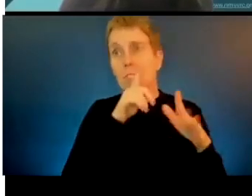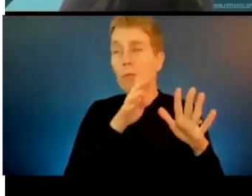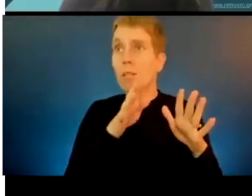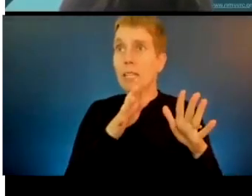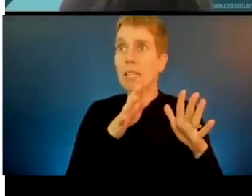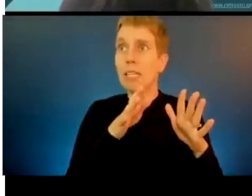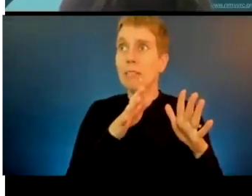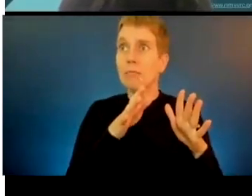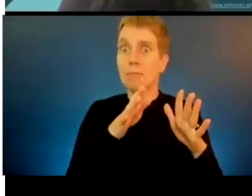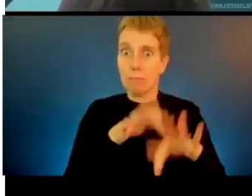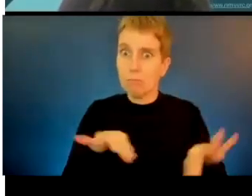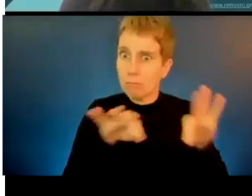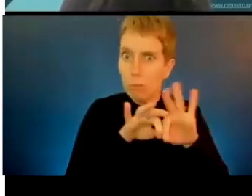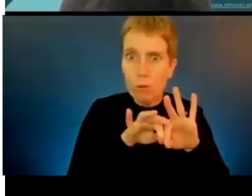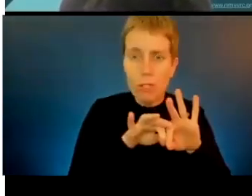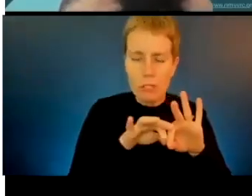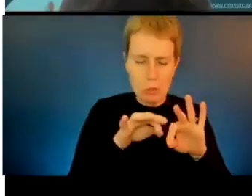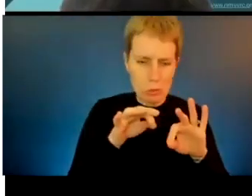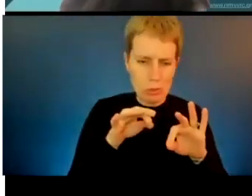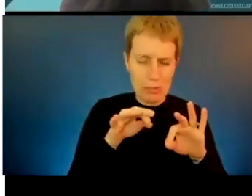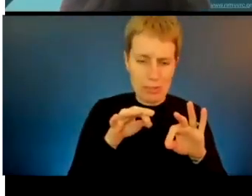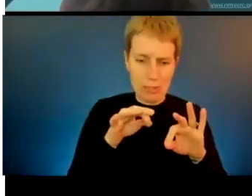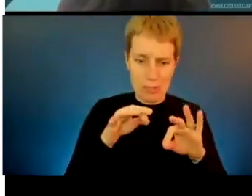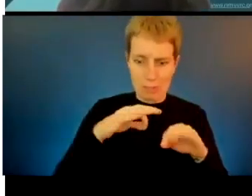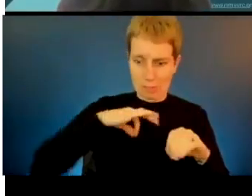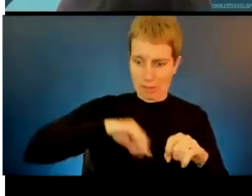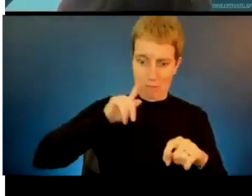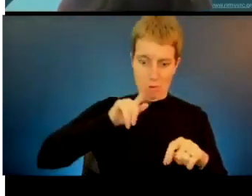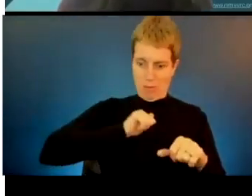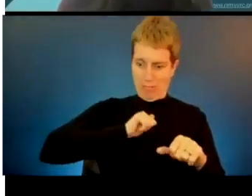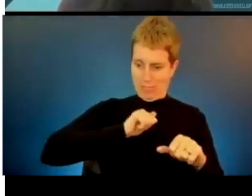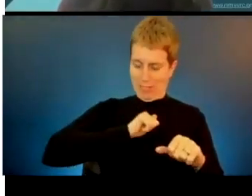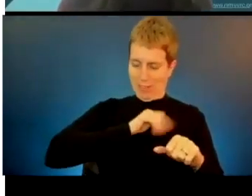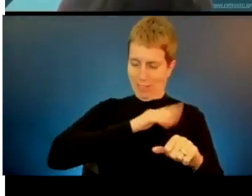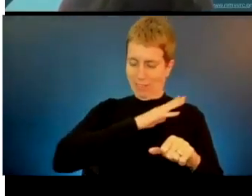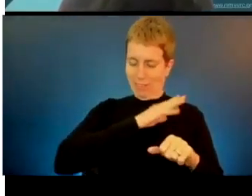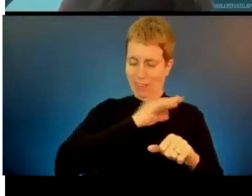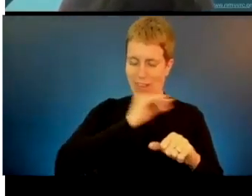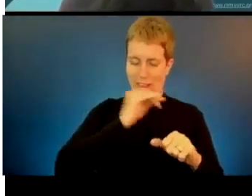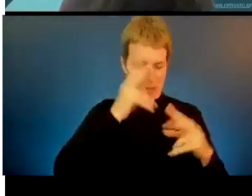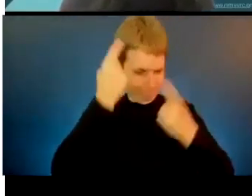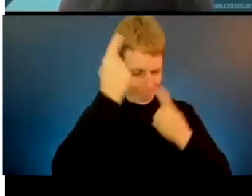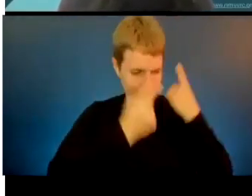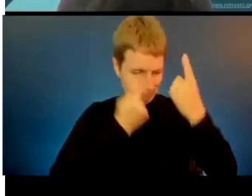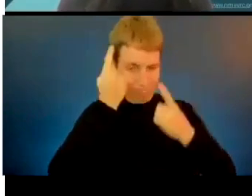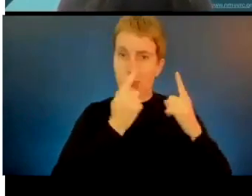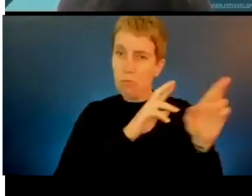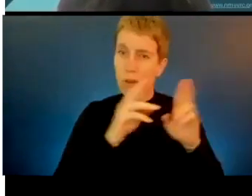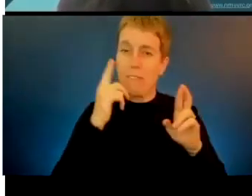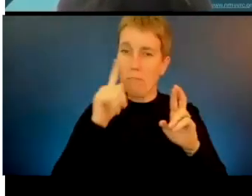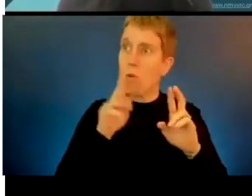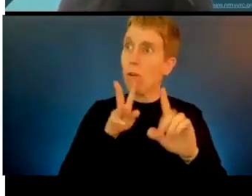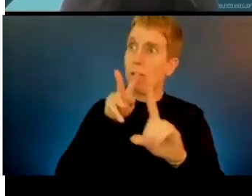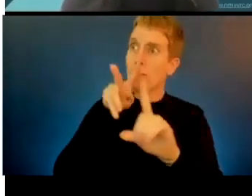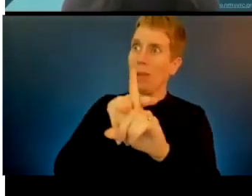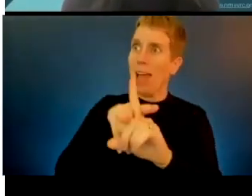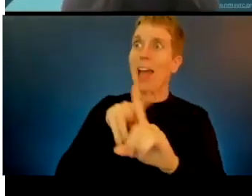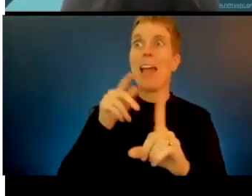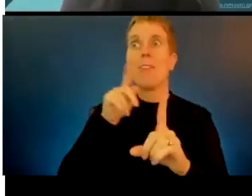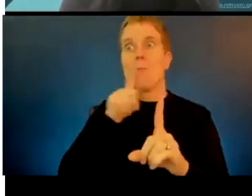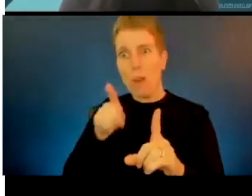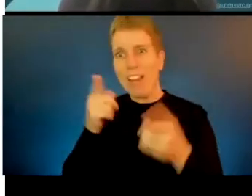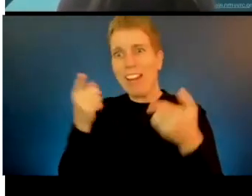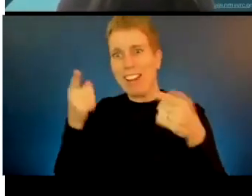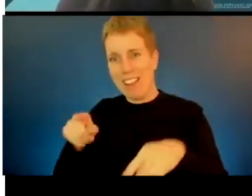useful and may be important to go back to as additional mass violence incidents occur across the country. So thank you so much. I'm going to turn it back